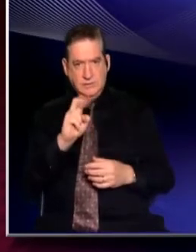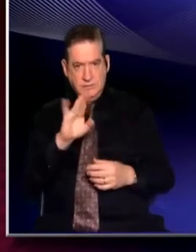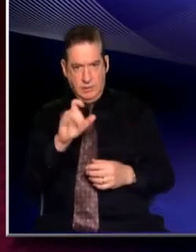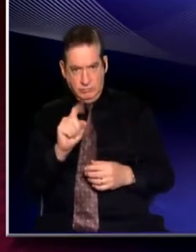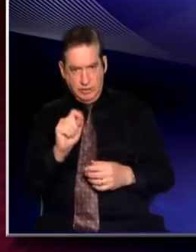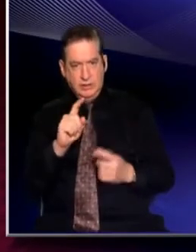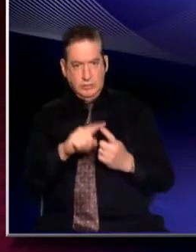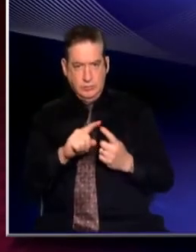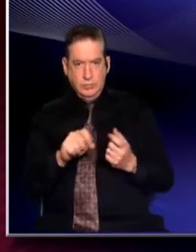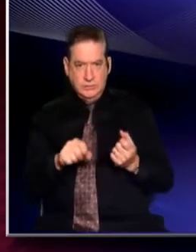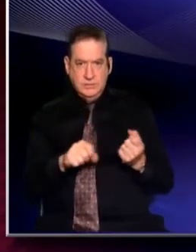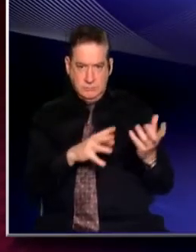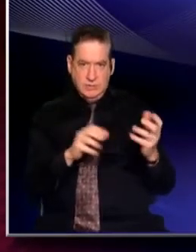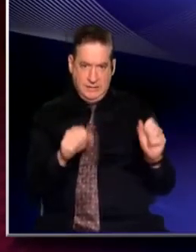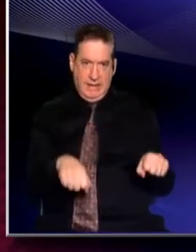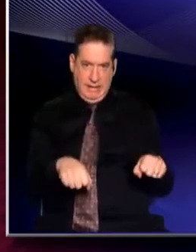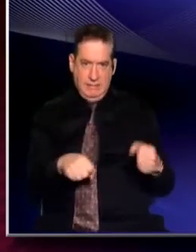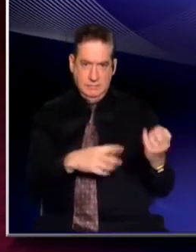to expulsion,